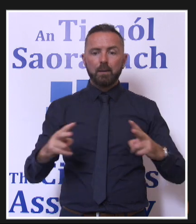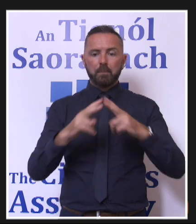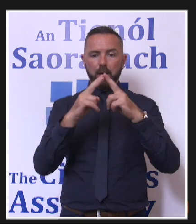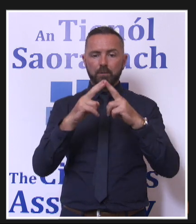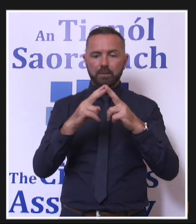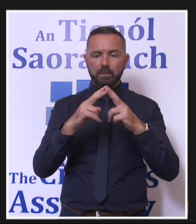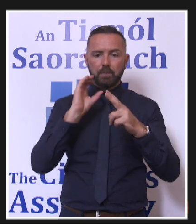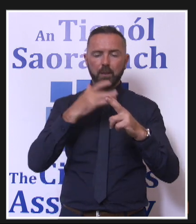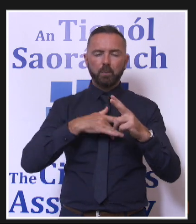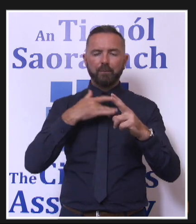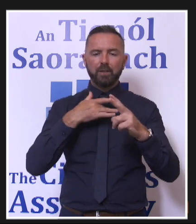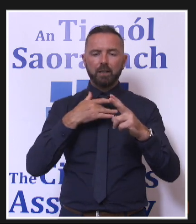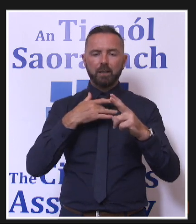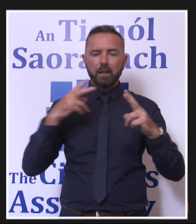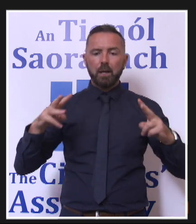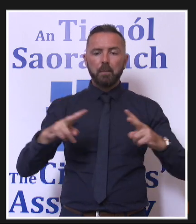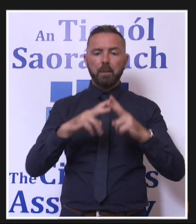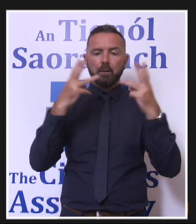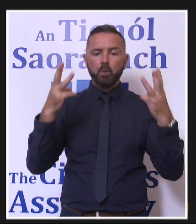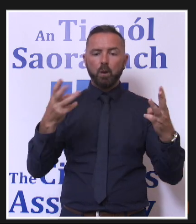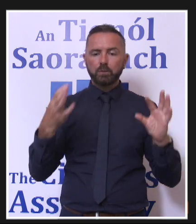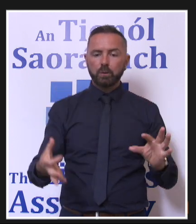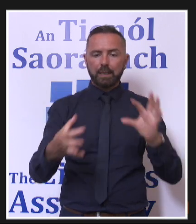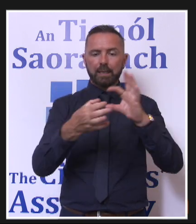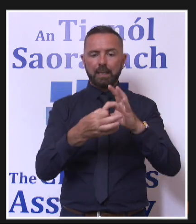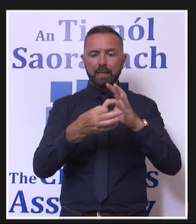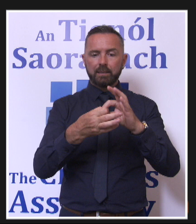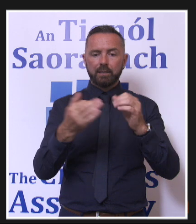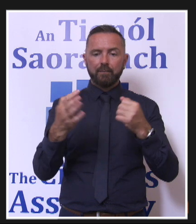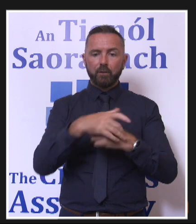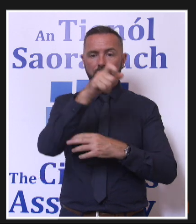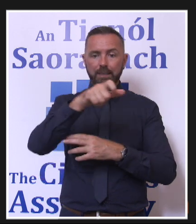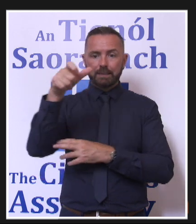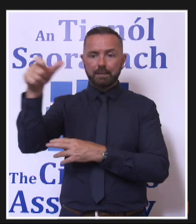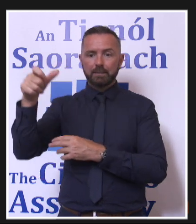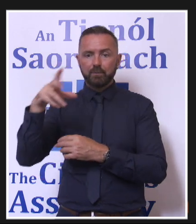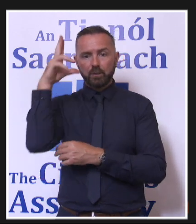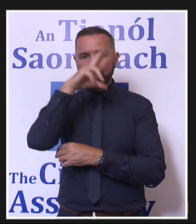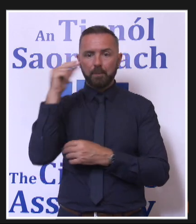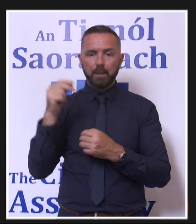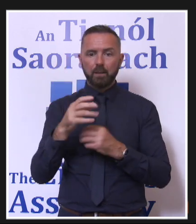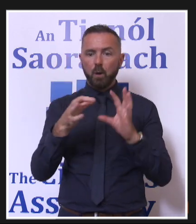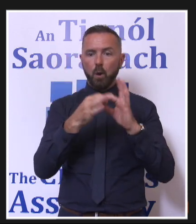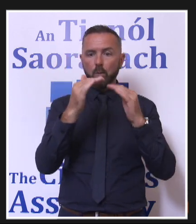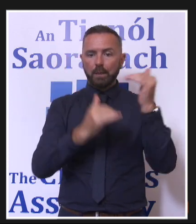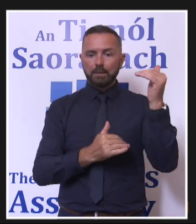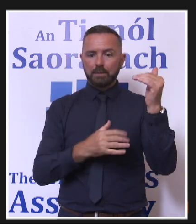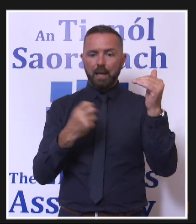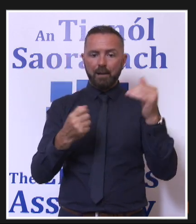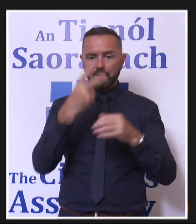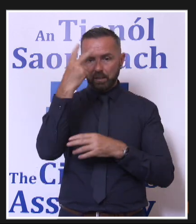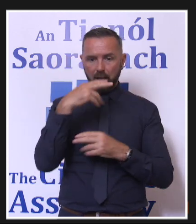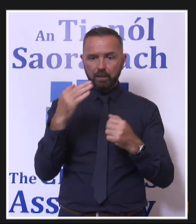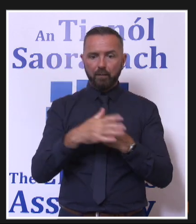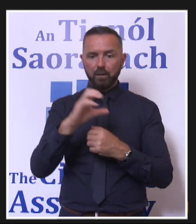we felt that Parisian wants to engage. And for this example of homeless people, we have the Night of